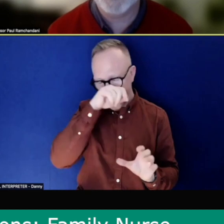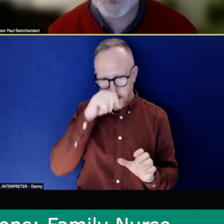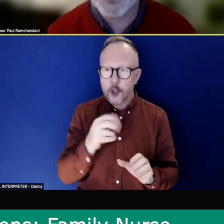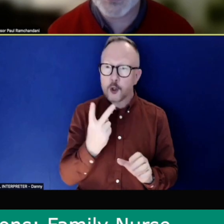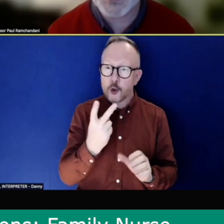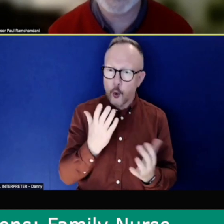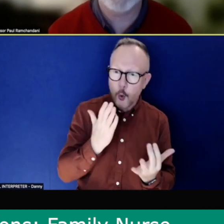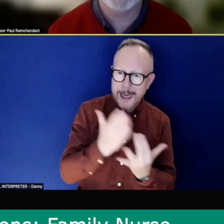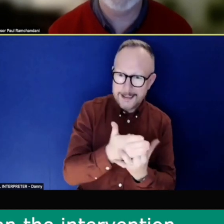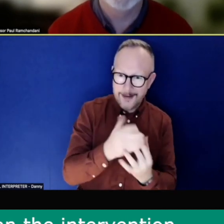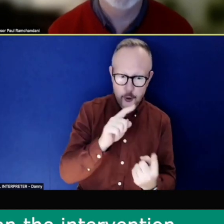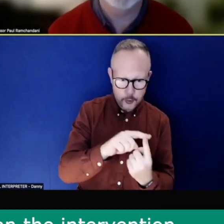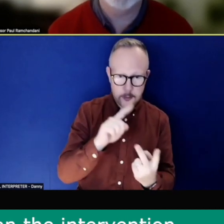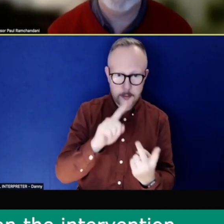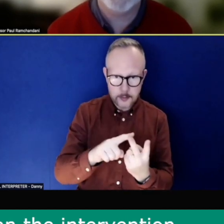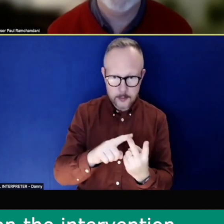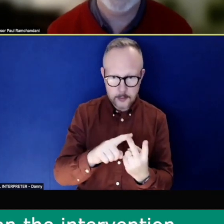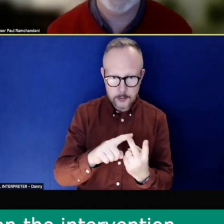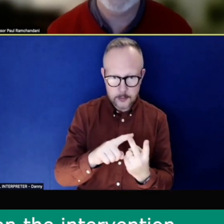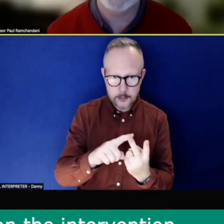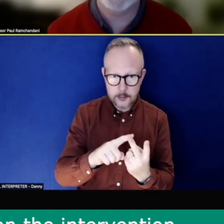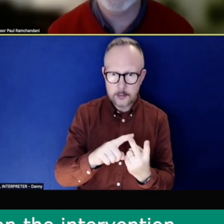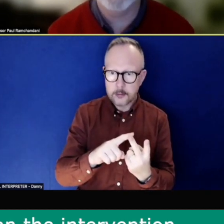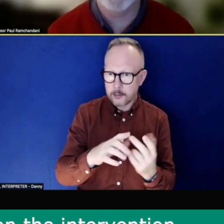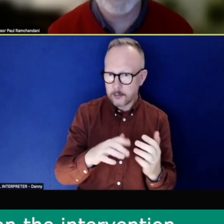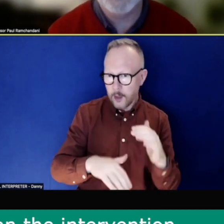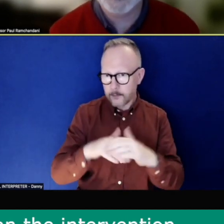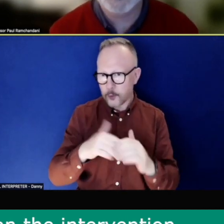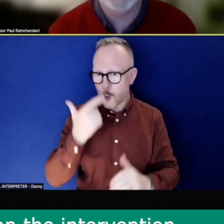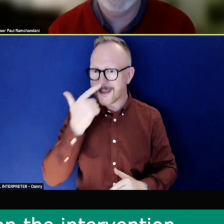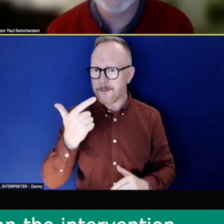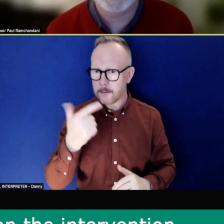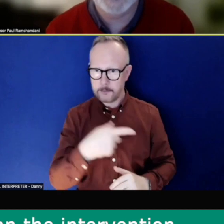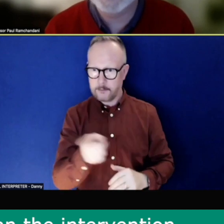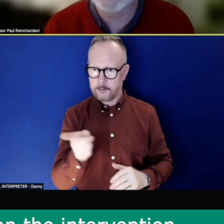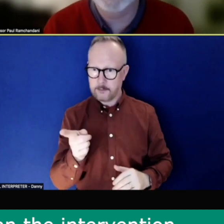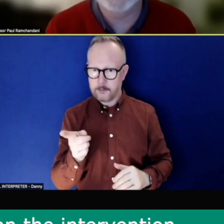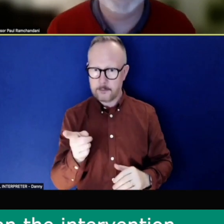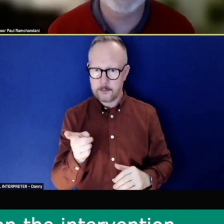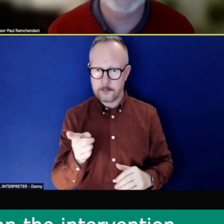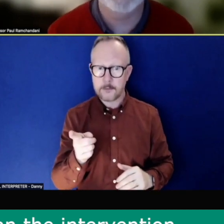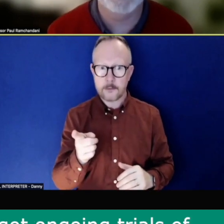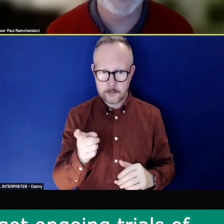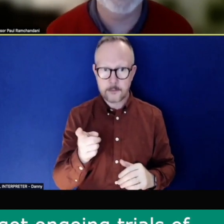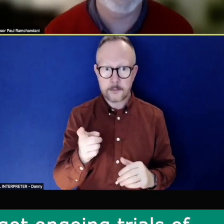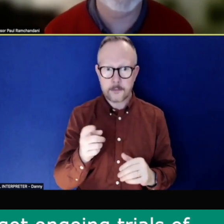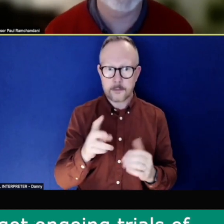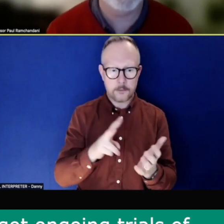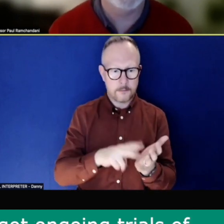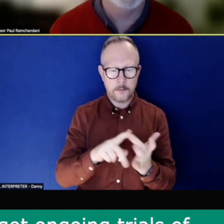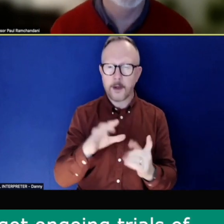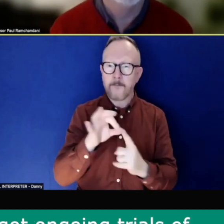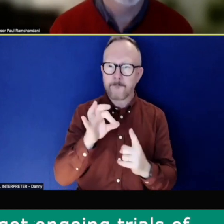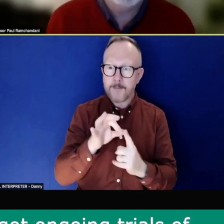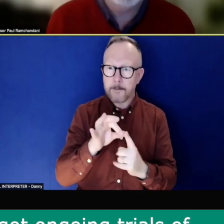partnership right through to the age of 7, the VIP intervention through to 2 years later than the intervention, so age 3 and